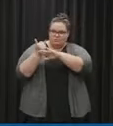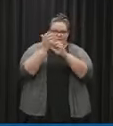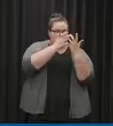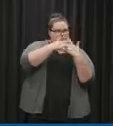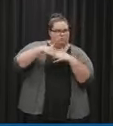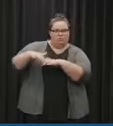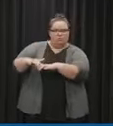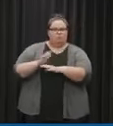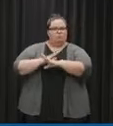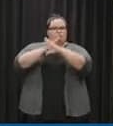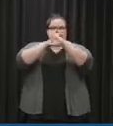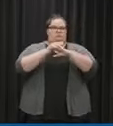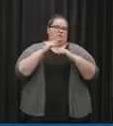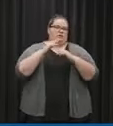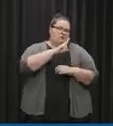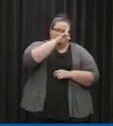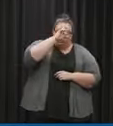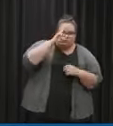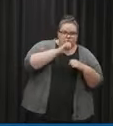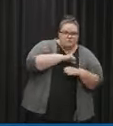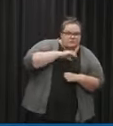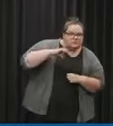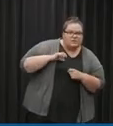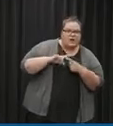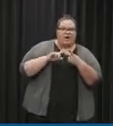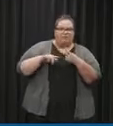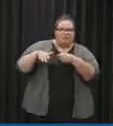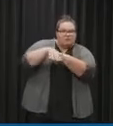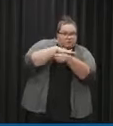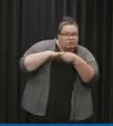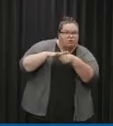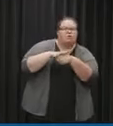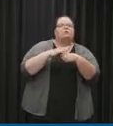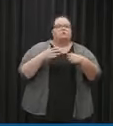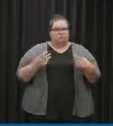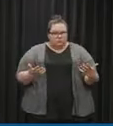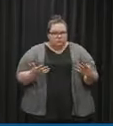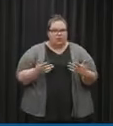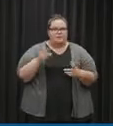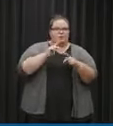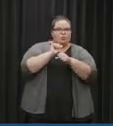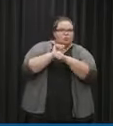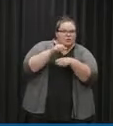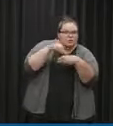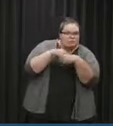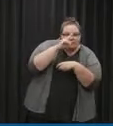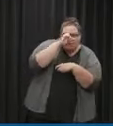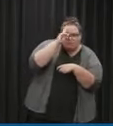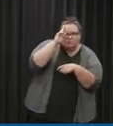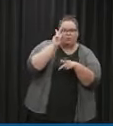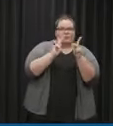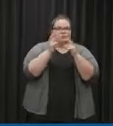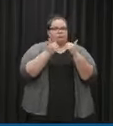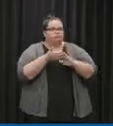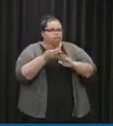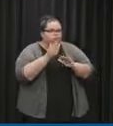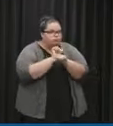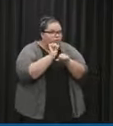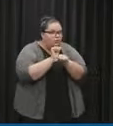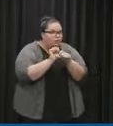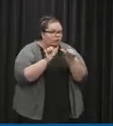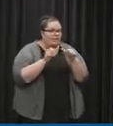to protect hospital staff and hospital space and things like that and frontline workers and essential workers. And moving into this